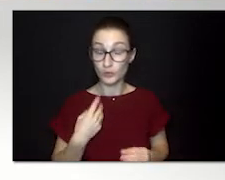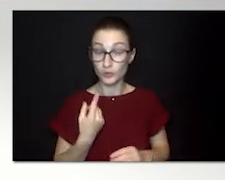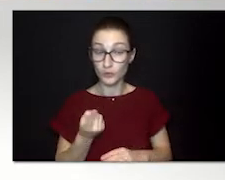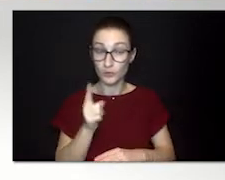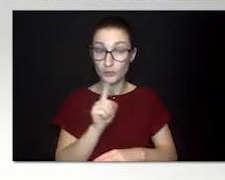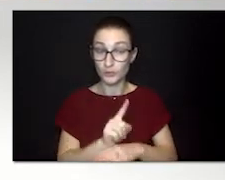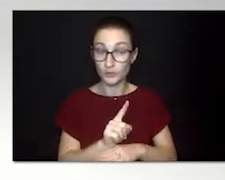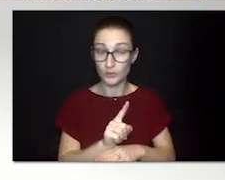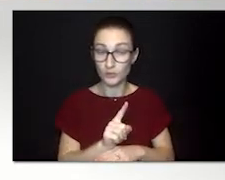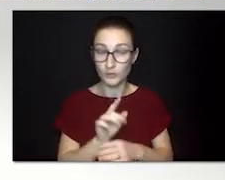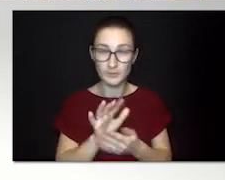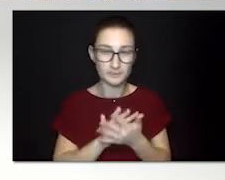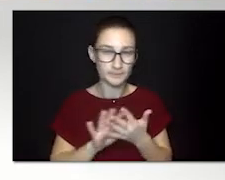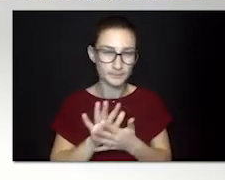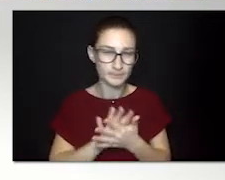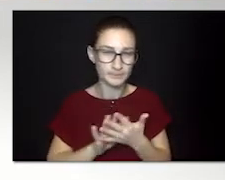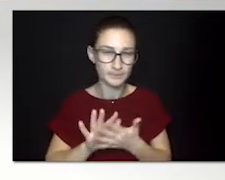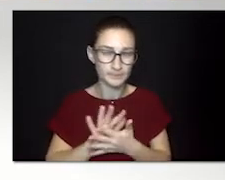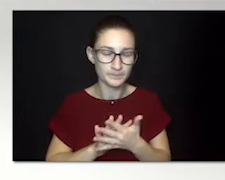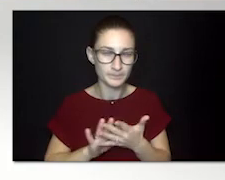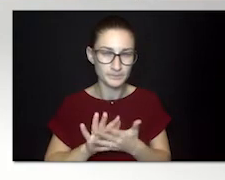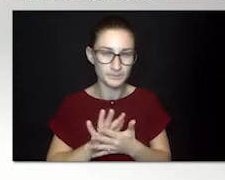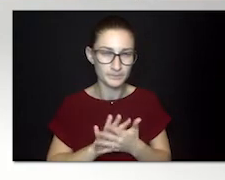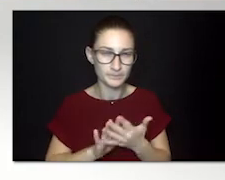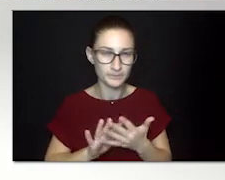they pretty much stick with the court?